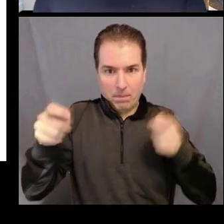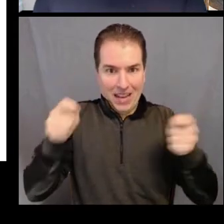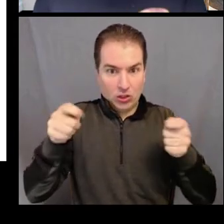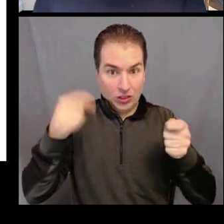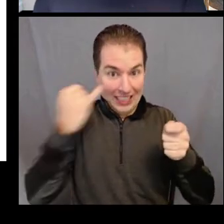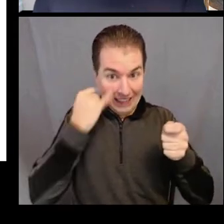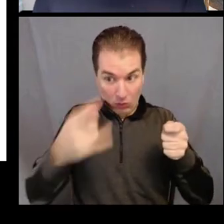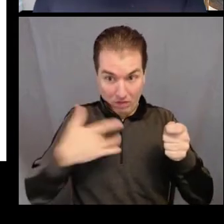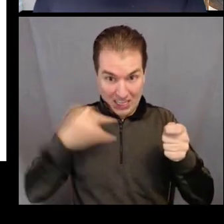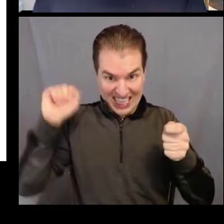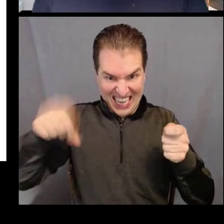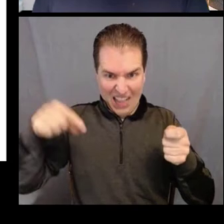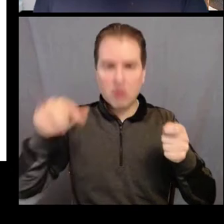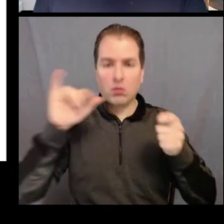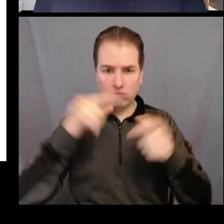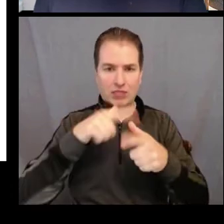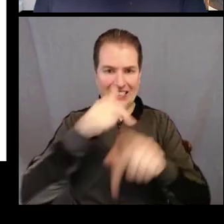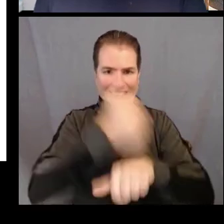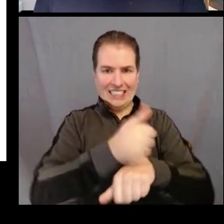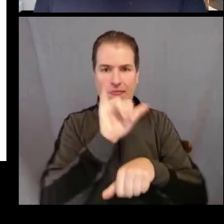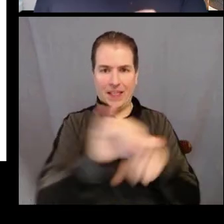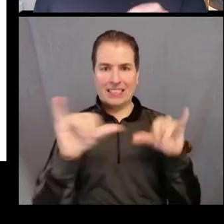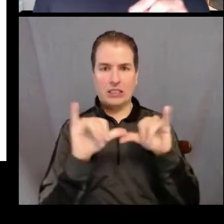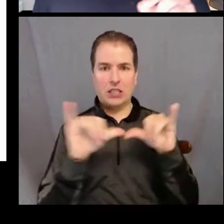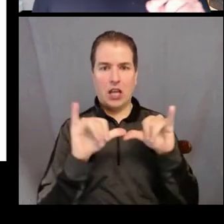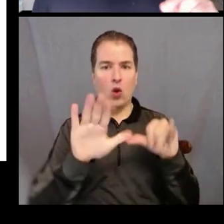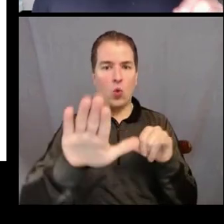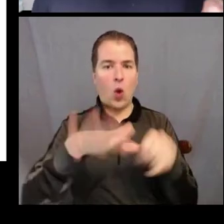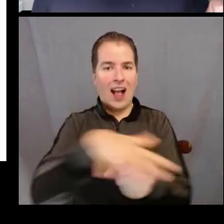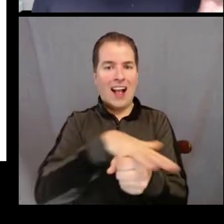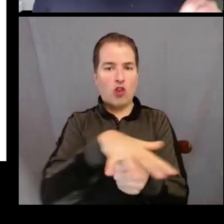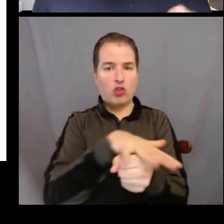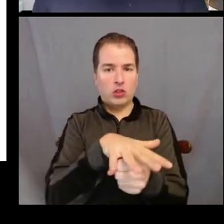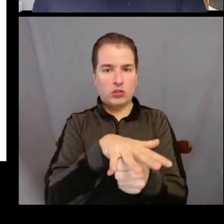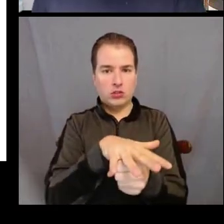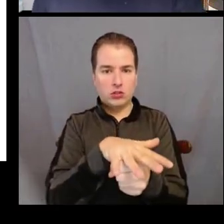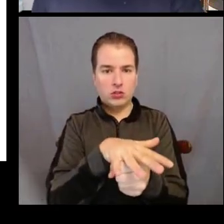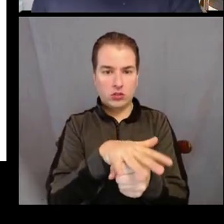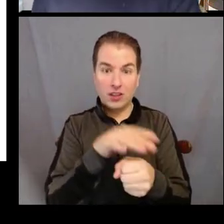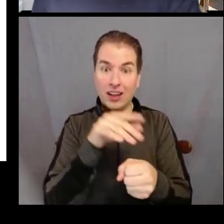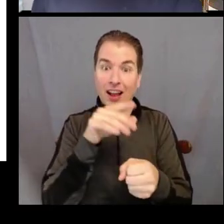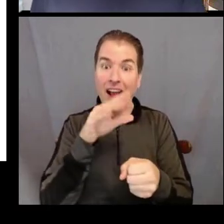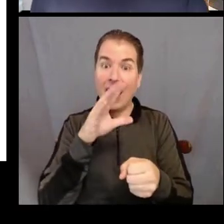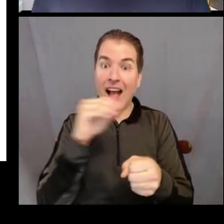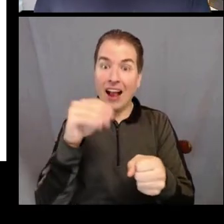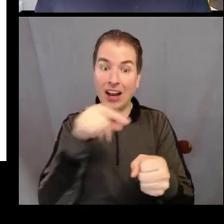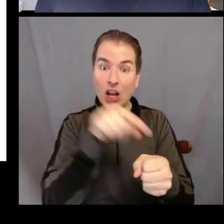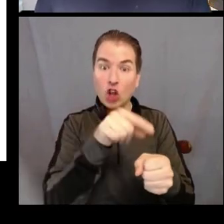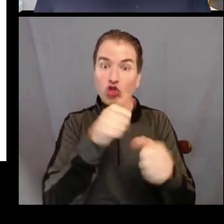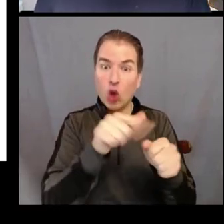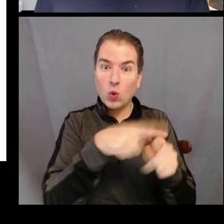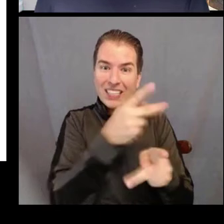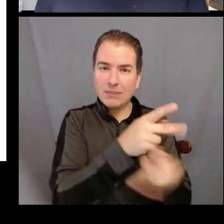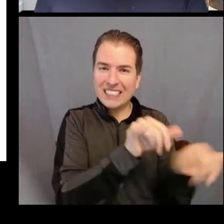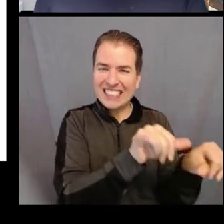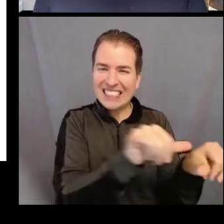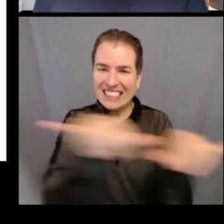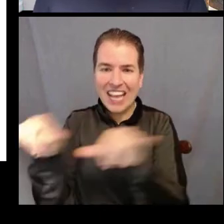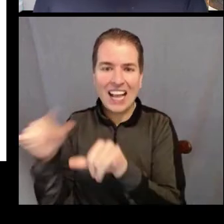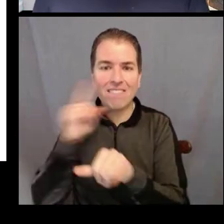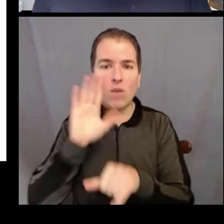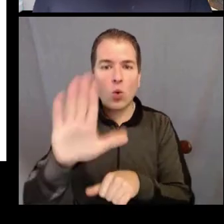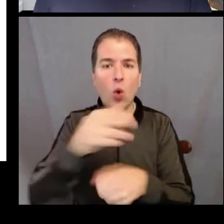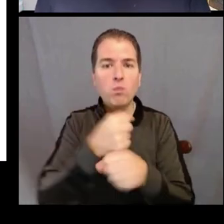effectively manage that territory? Also, make sure that that territory is roughly the same for all of your